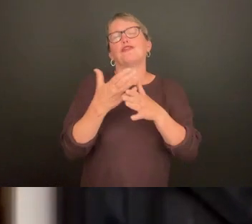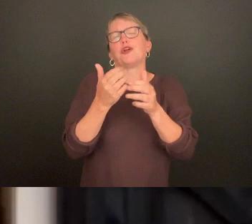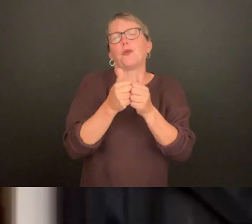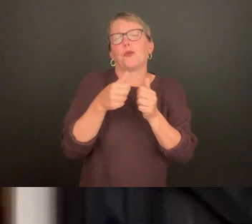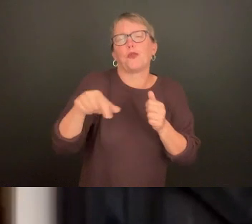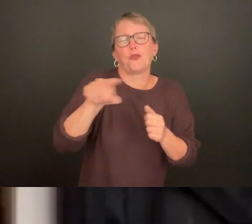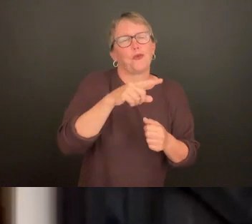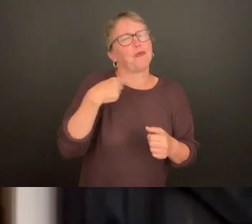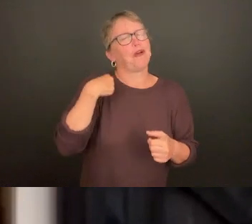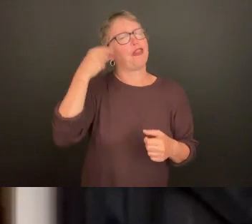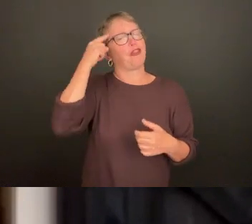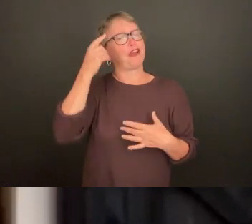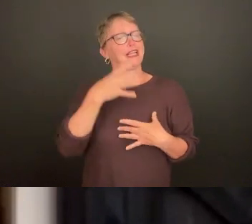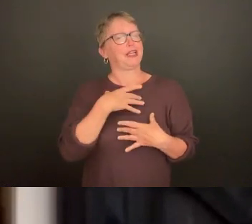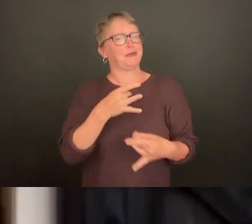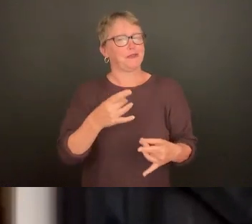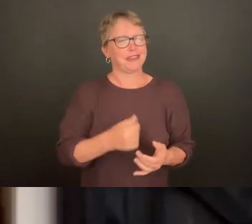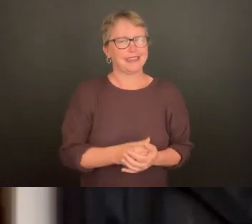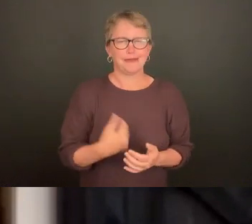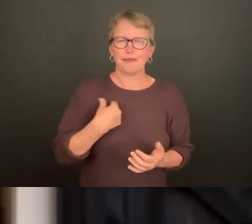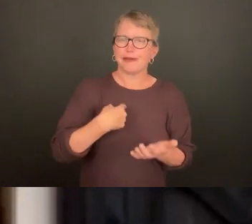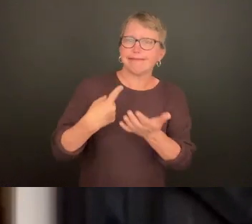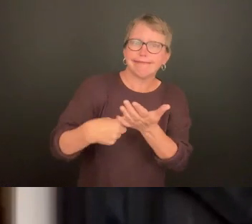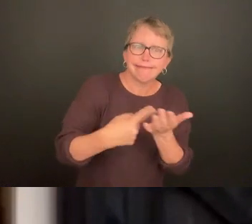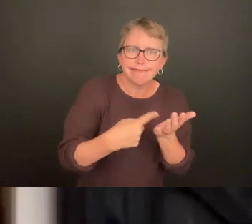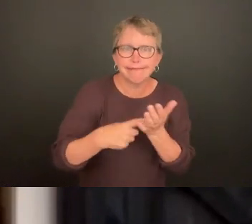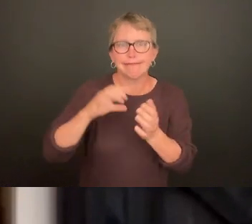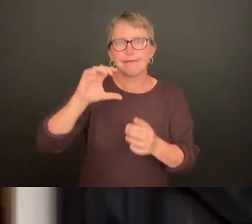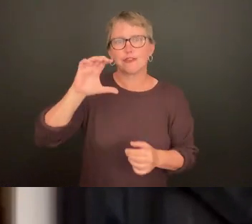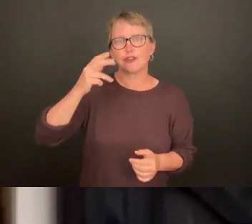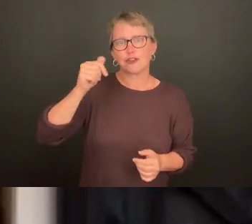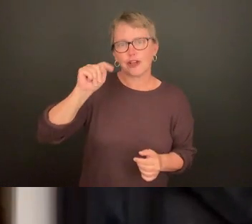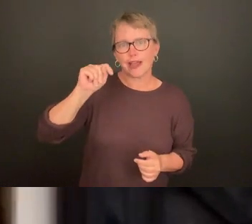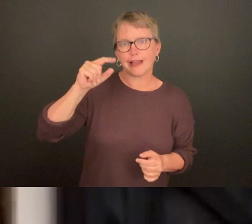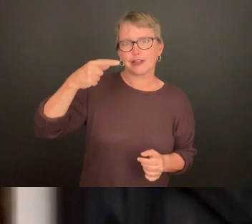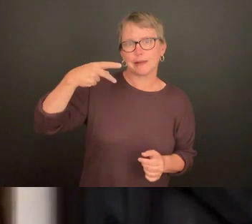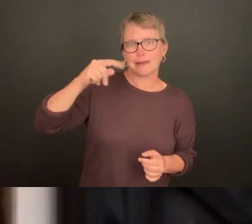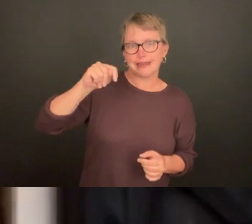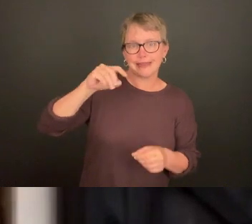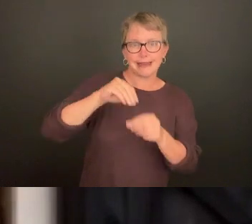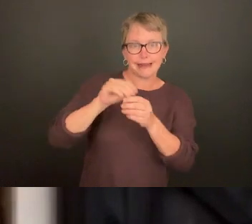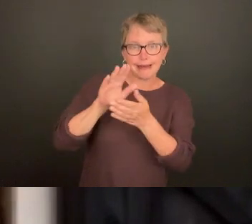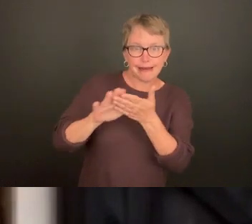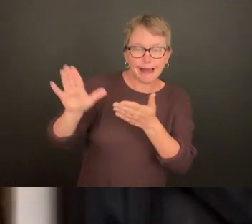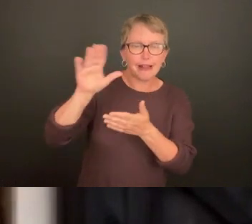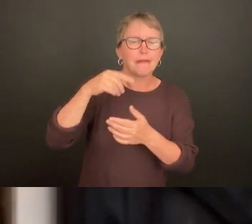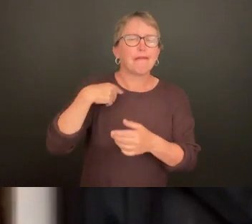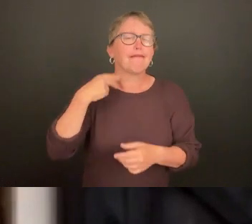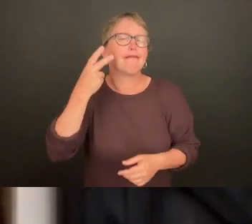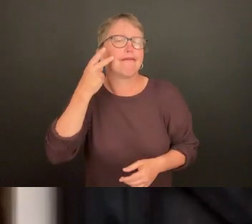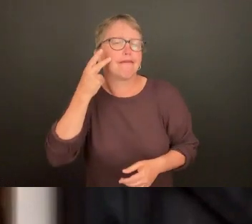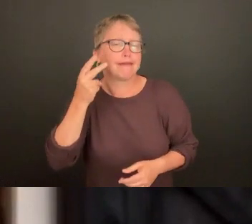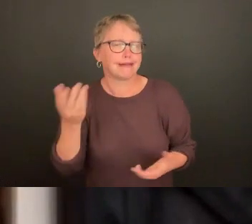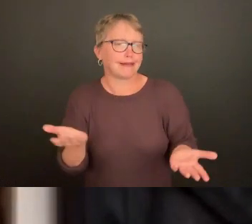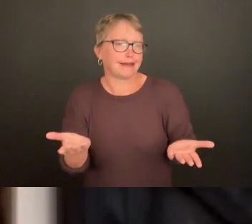So I remember way back, now we're talking about way back with me, when they gave us,